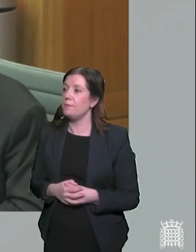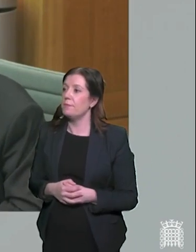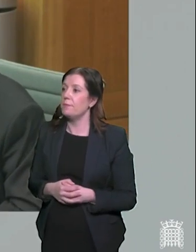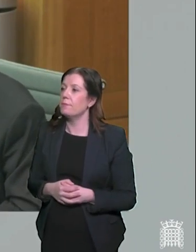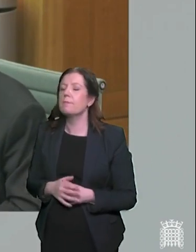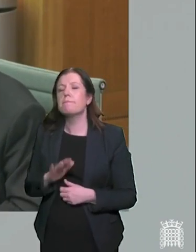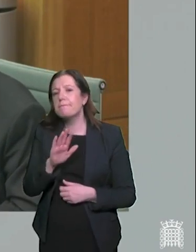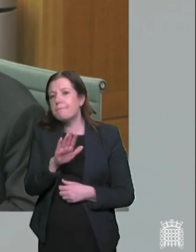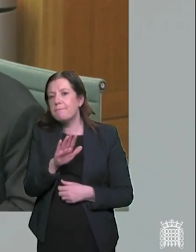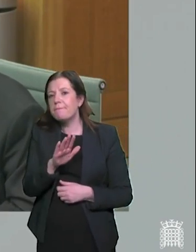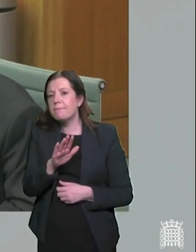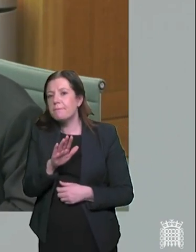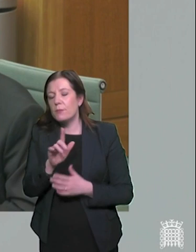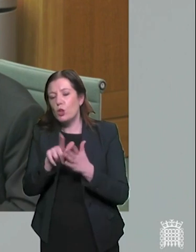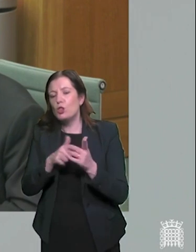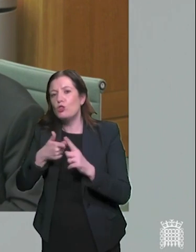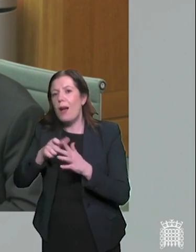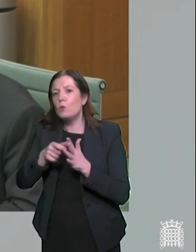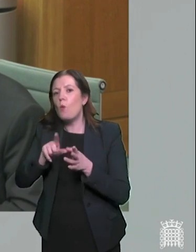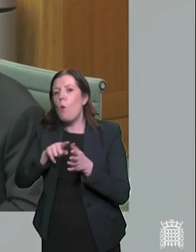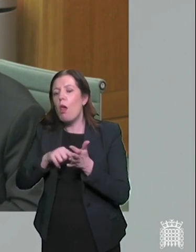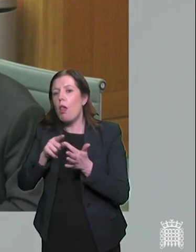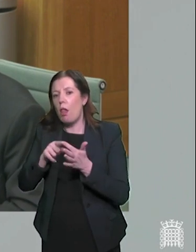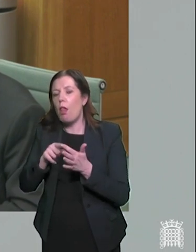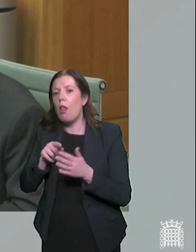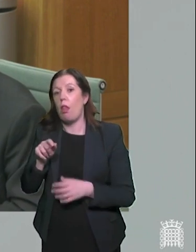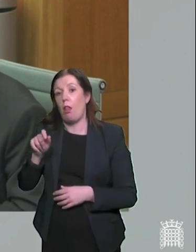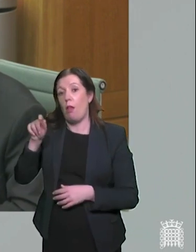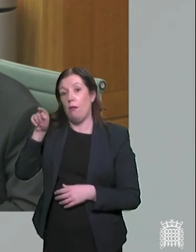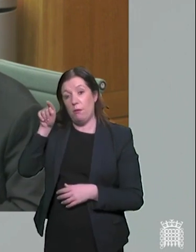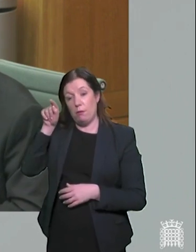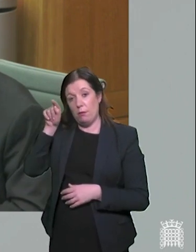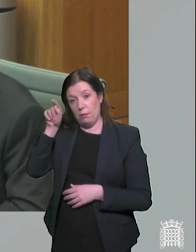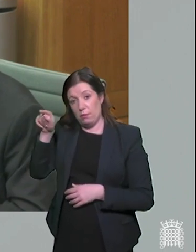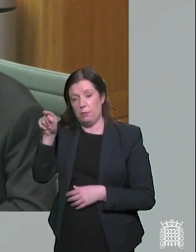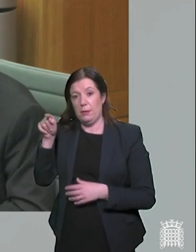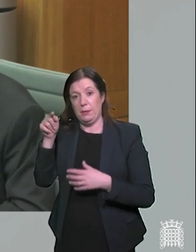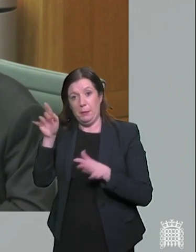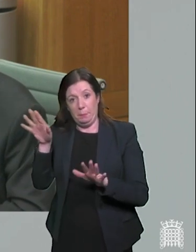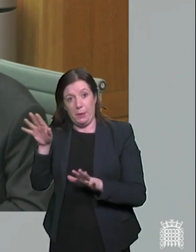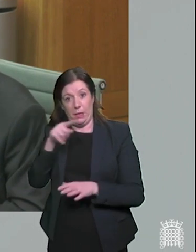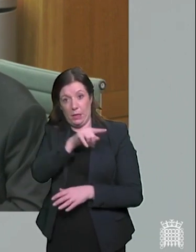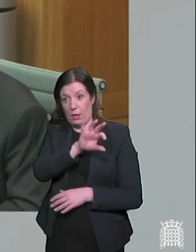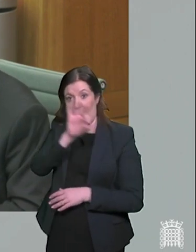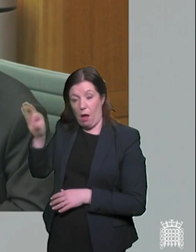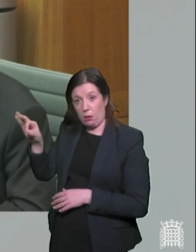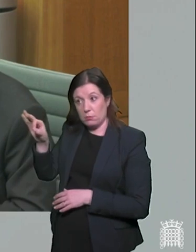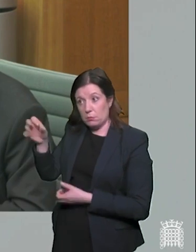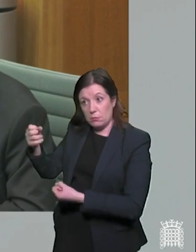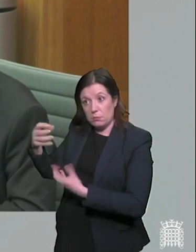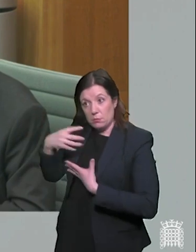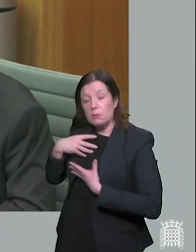case, isn't it, that Jack Doyle, the person whose purported assurance you sought to rely